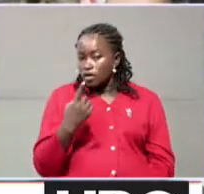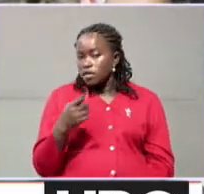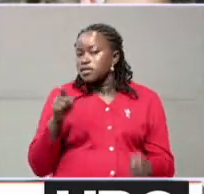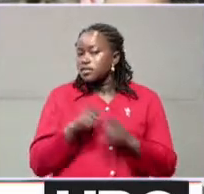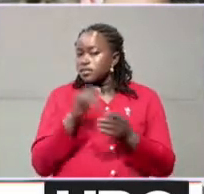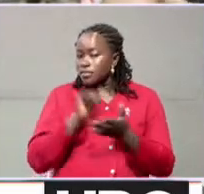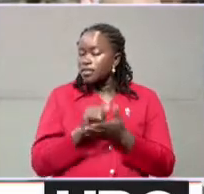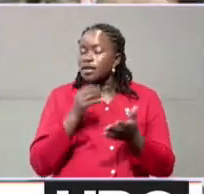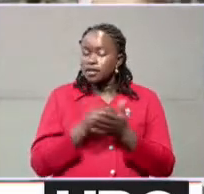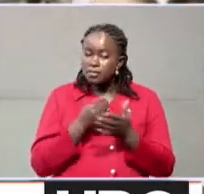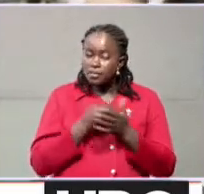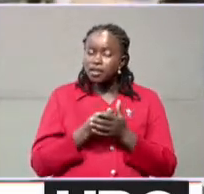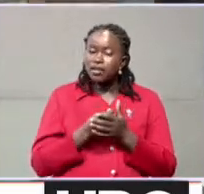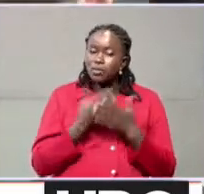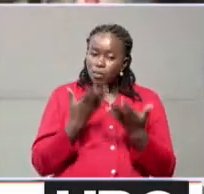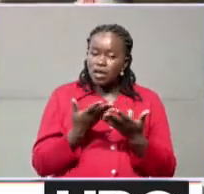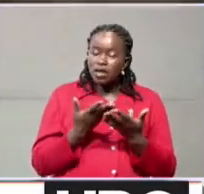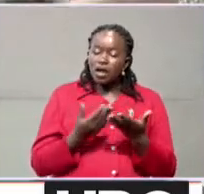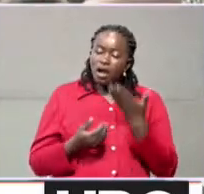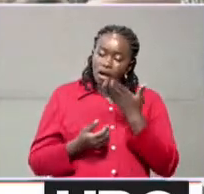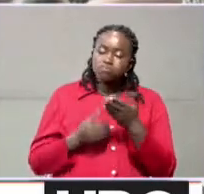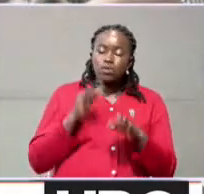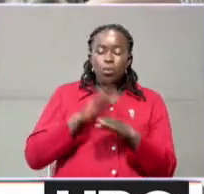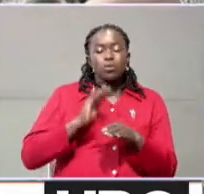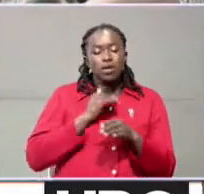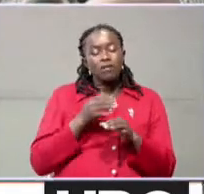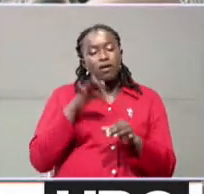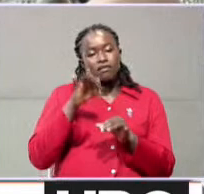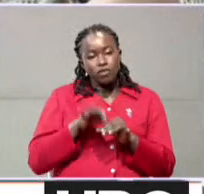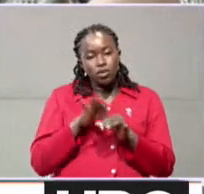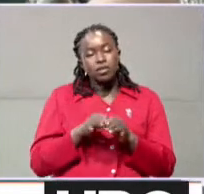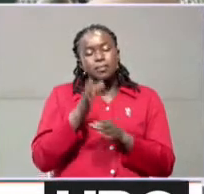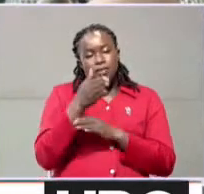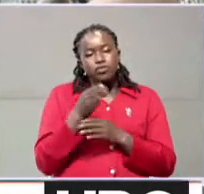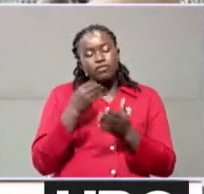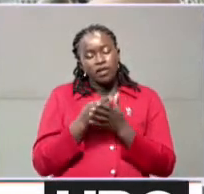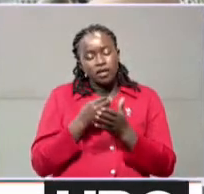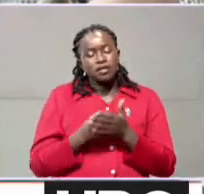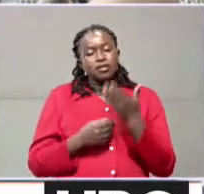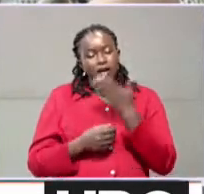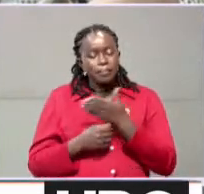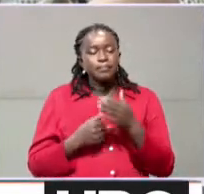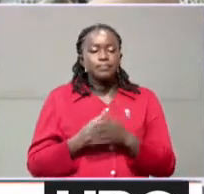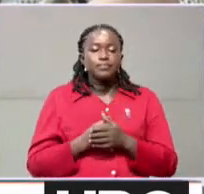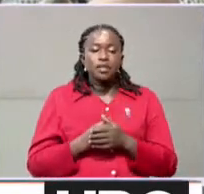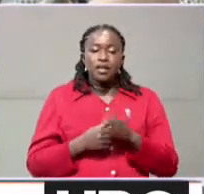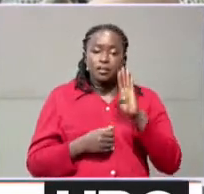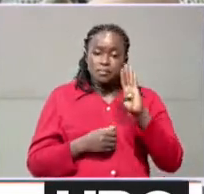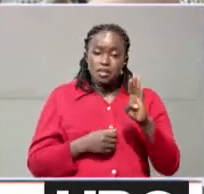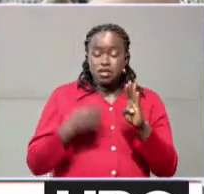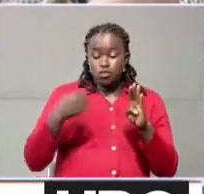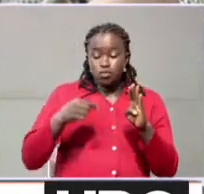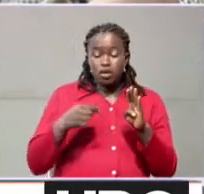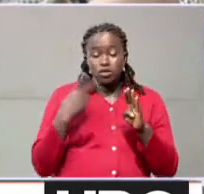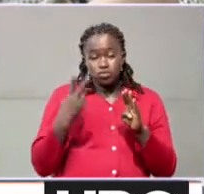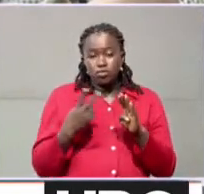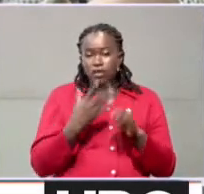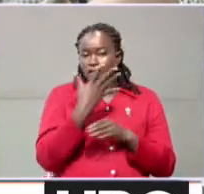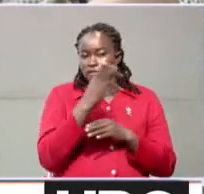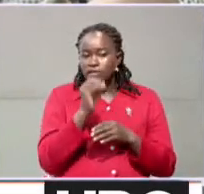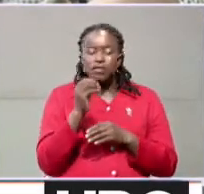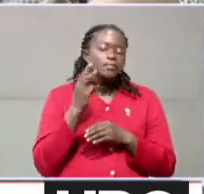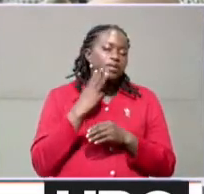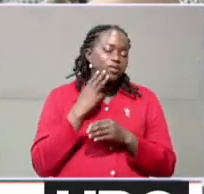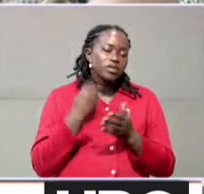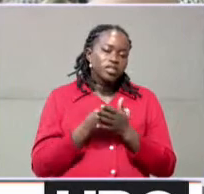money is residing on our vote and means for finance b in a quarter two 50 million